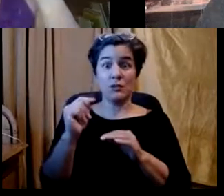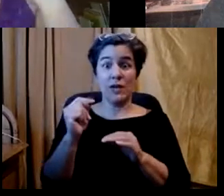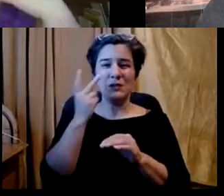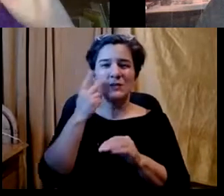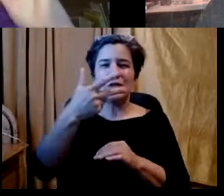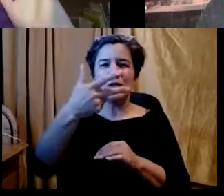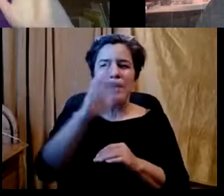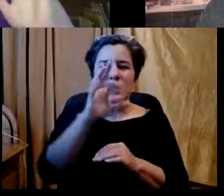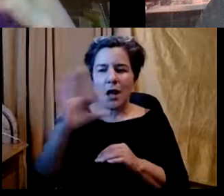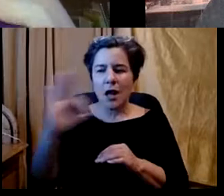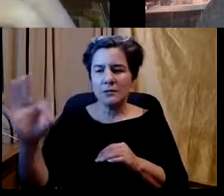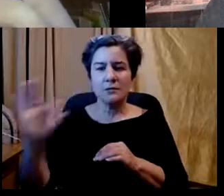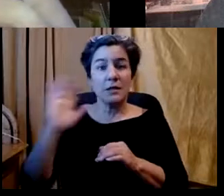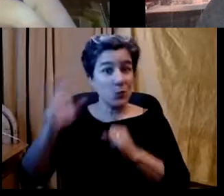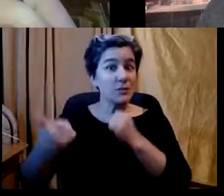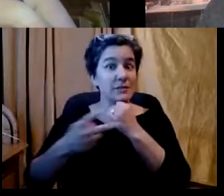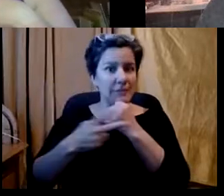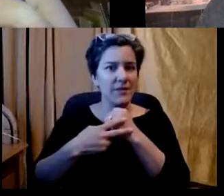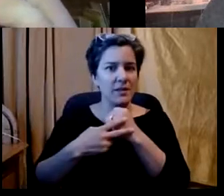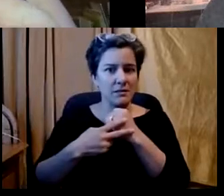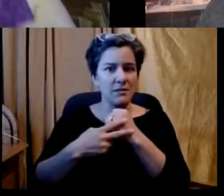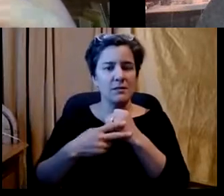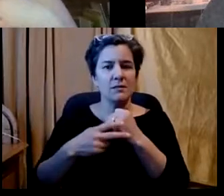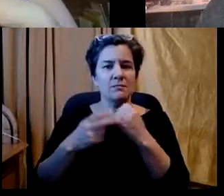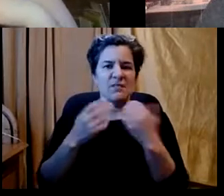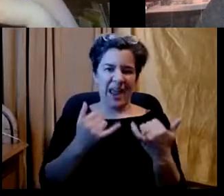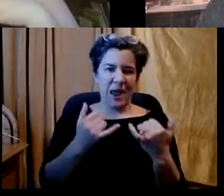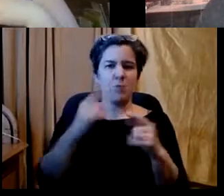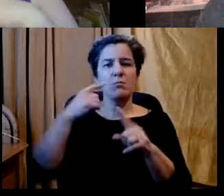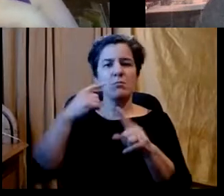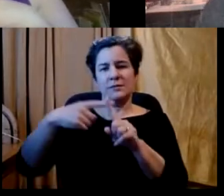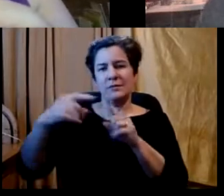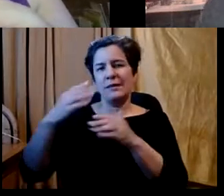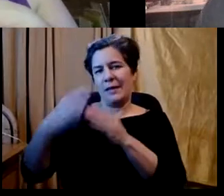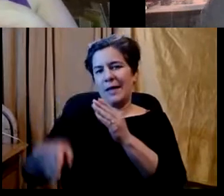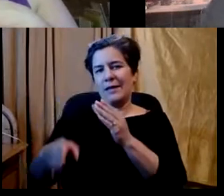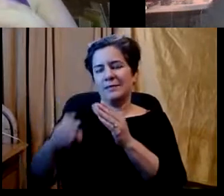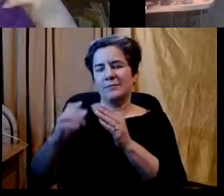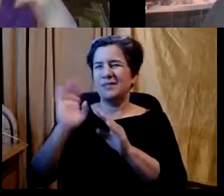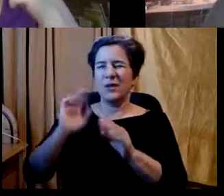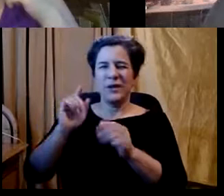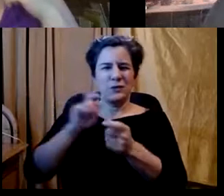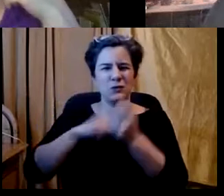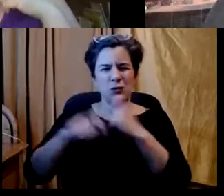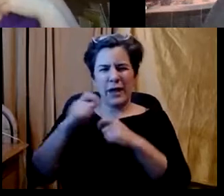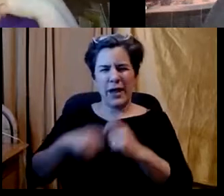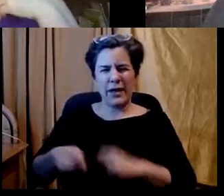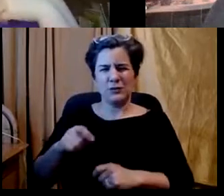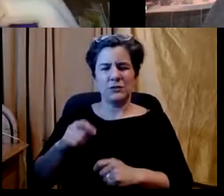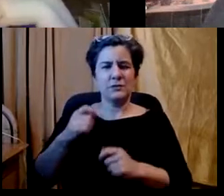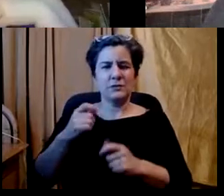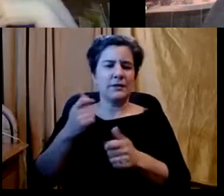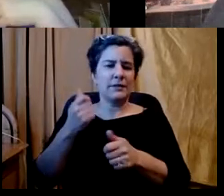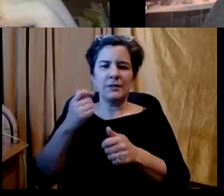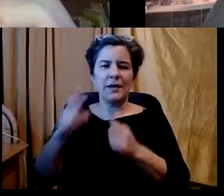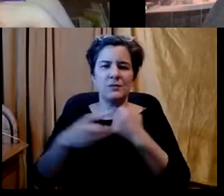right now, unless they've changed it, and it saves it at the end too. We used to have to change it each time. You have to save it each time. So save it now